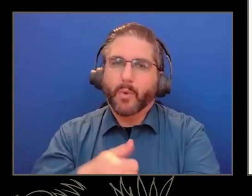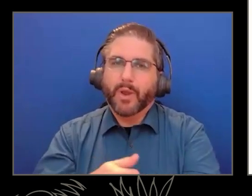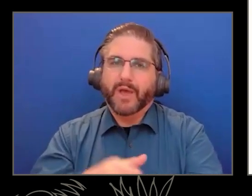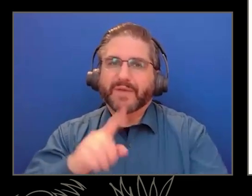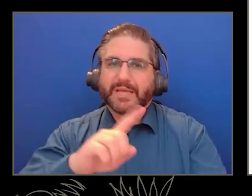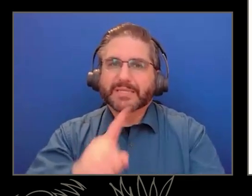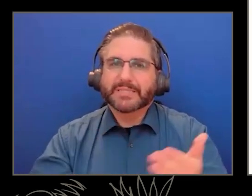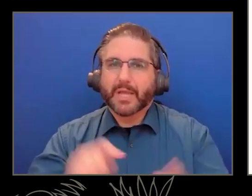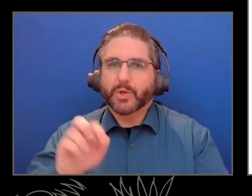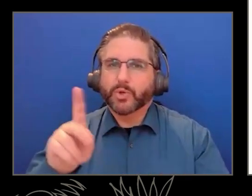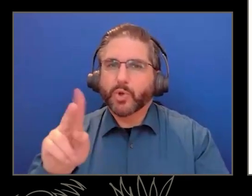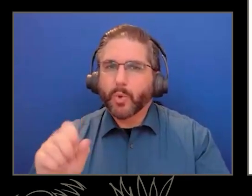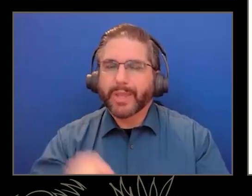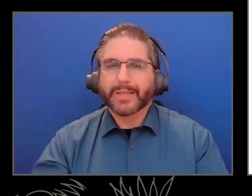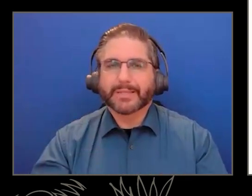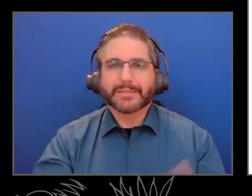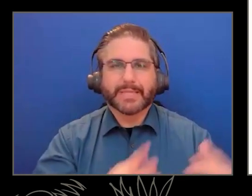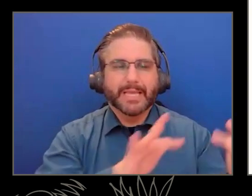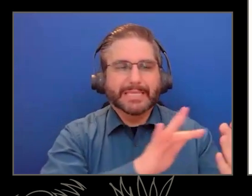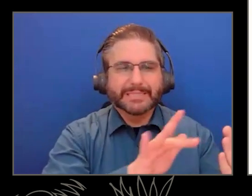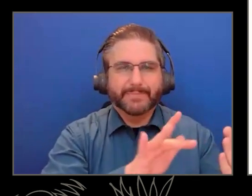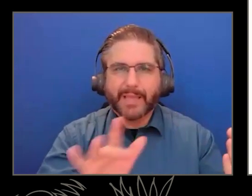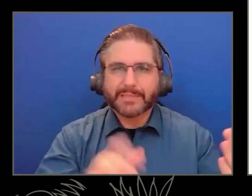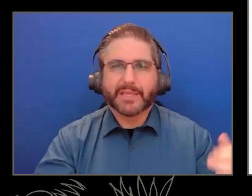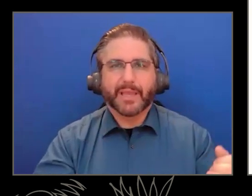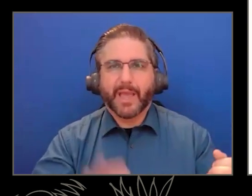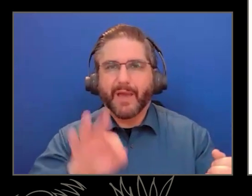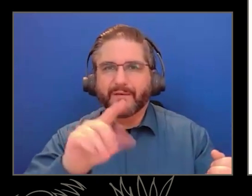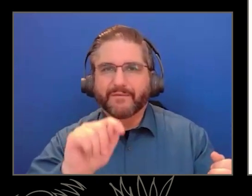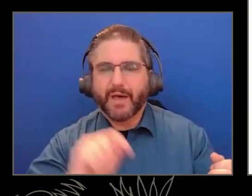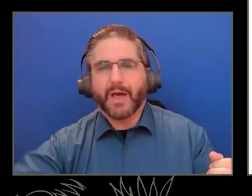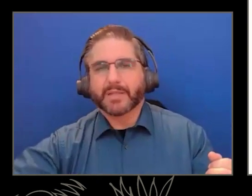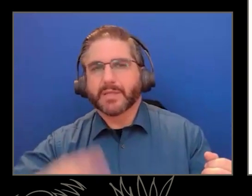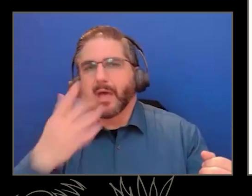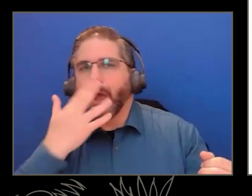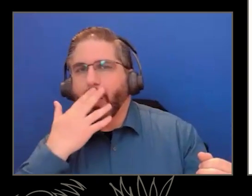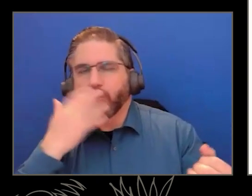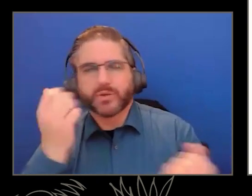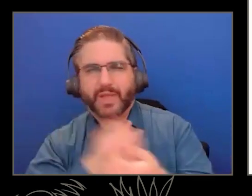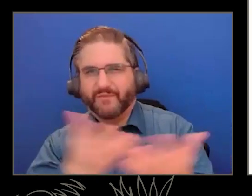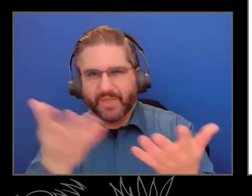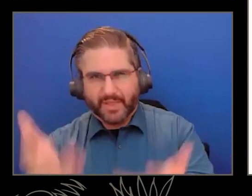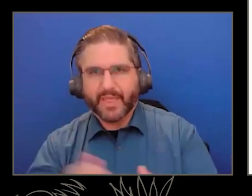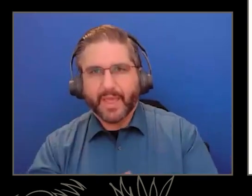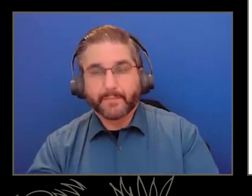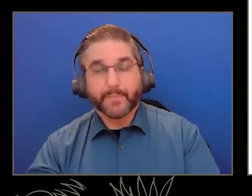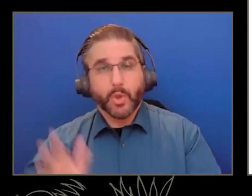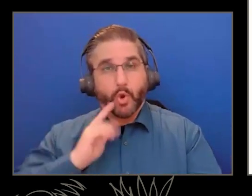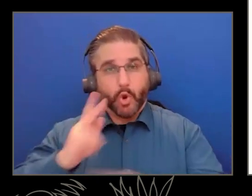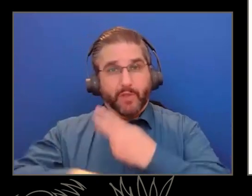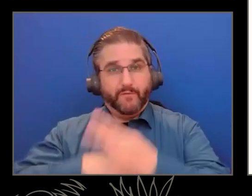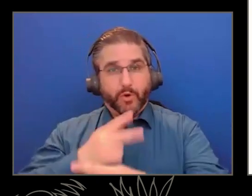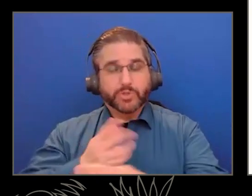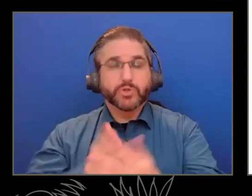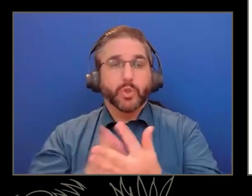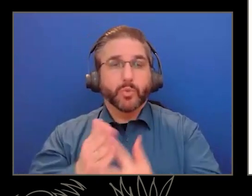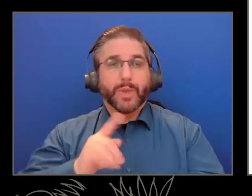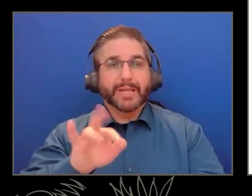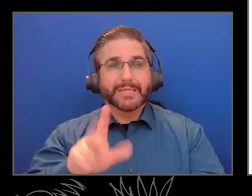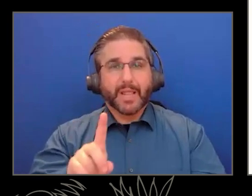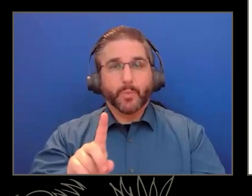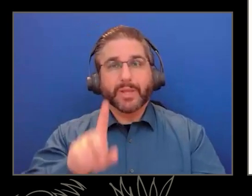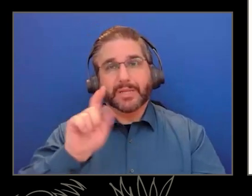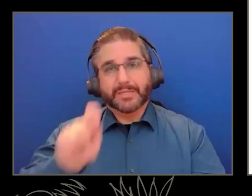your fonts, your colors, and everything like that. And in earlier versions, this was all done through a